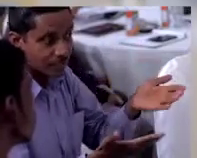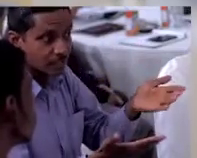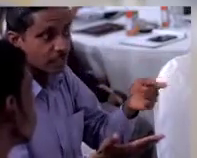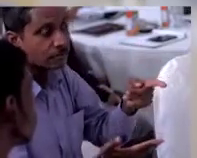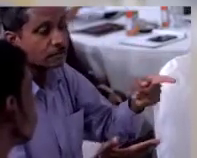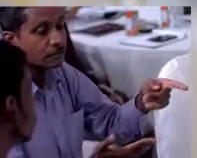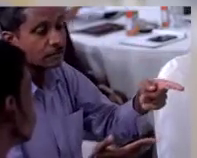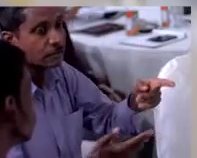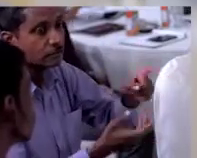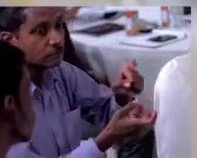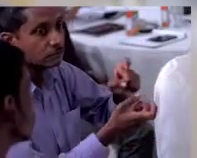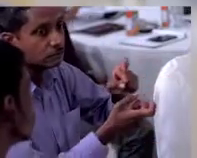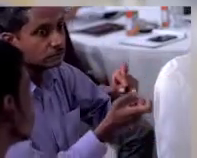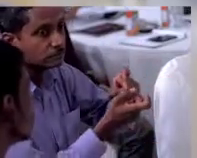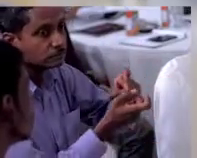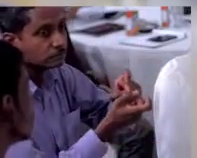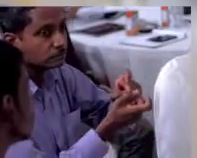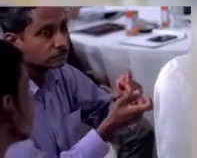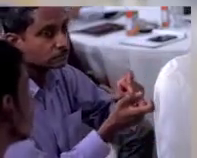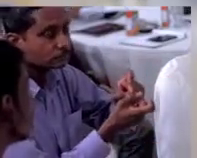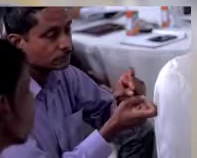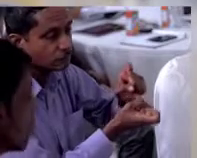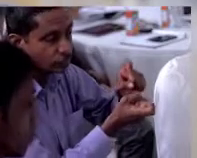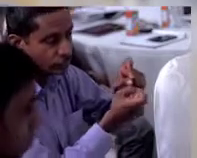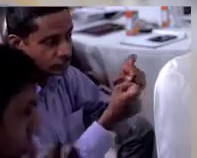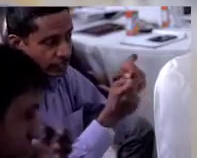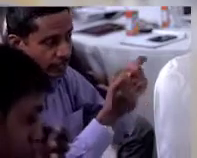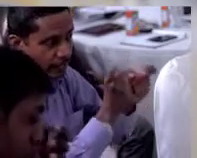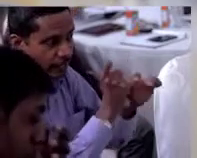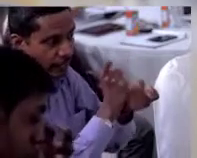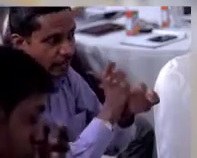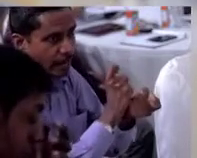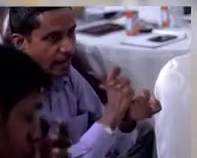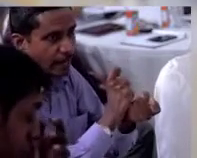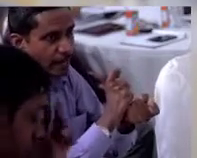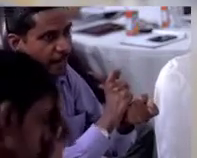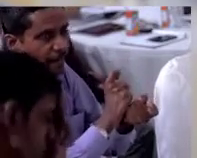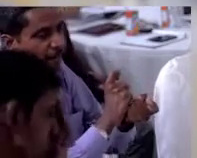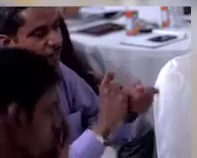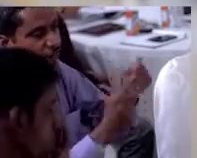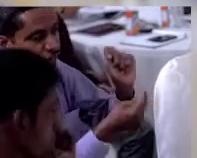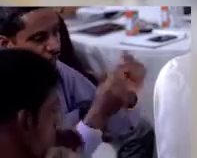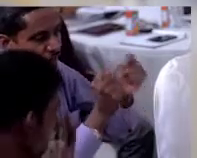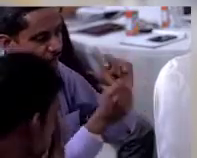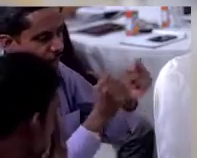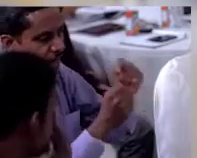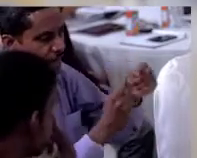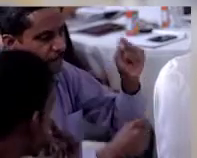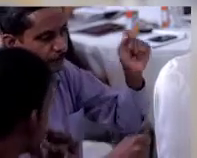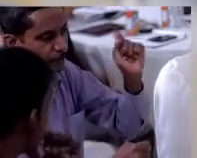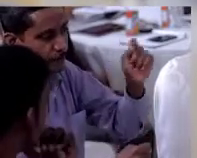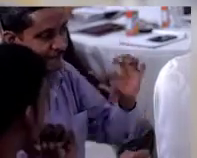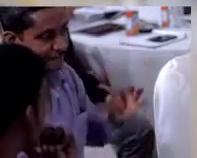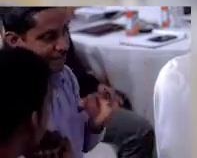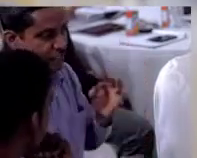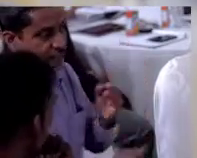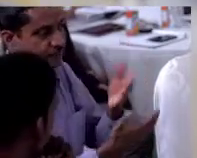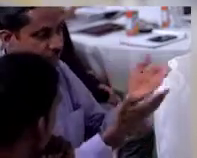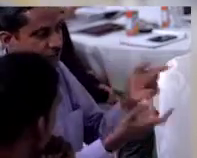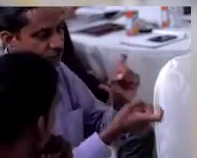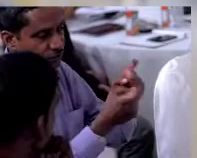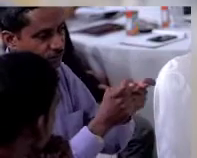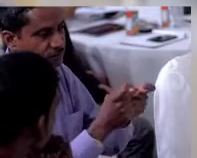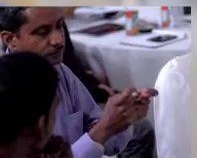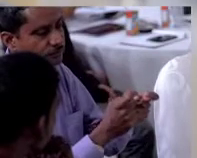have just changed the whole mechanism of Trinidad and Tobago fashion. It's